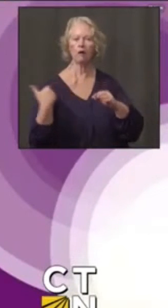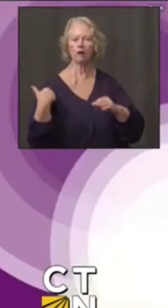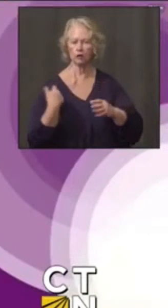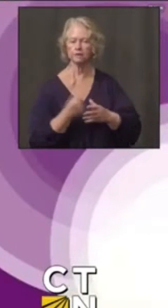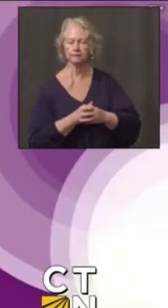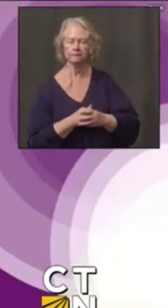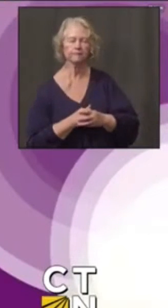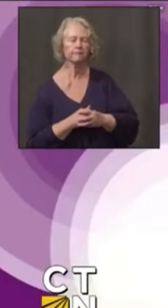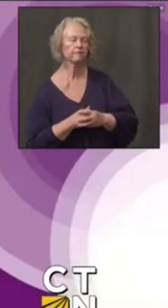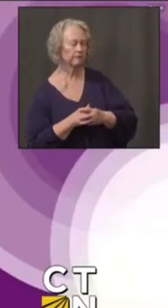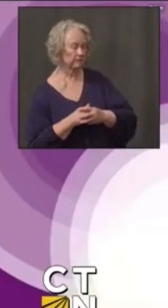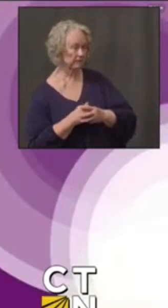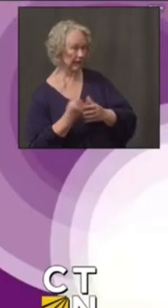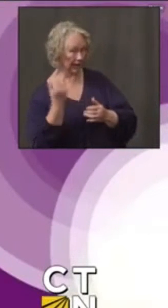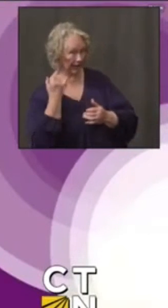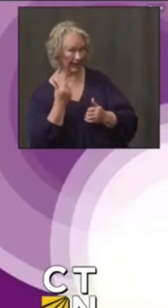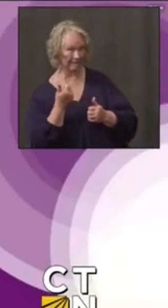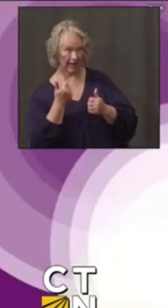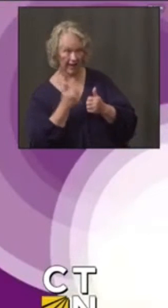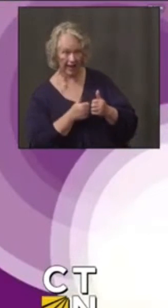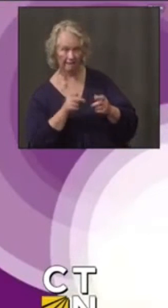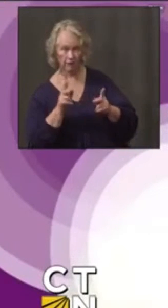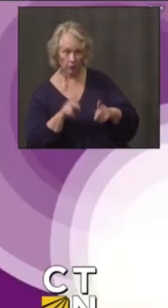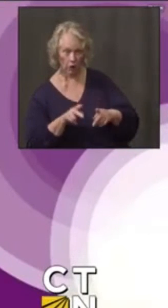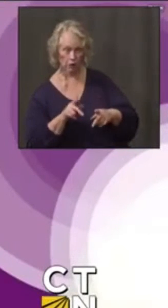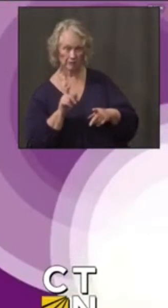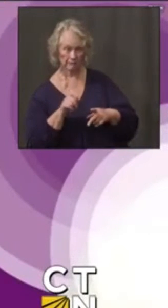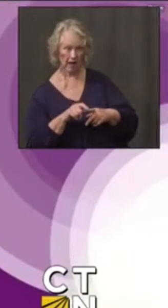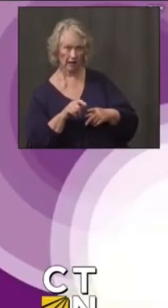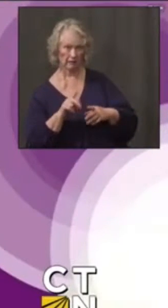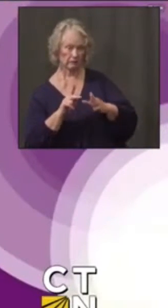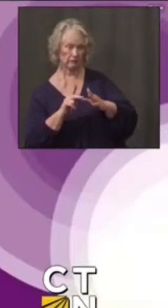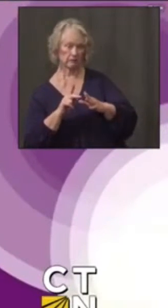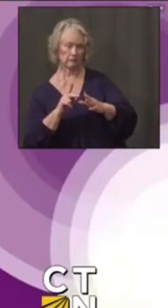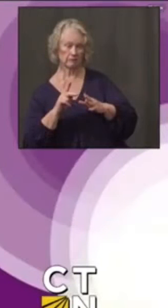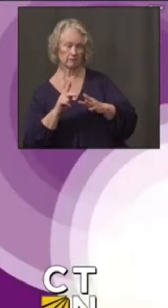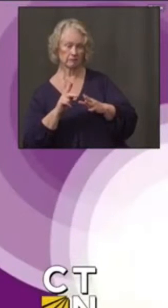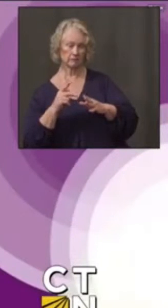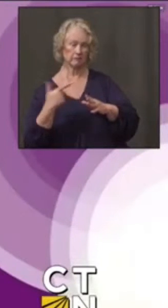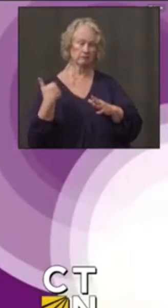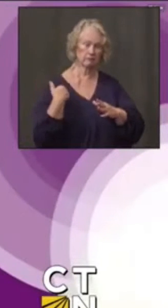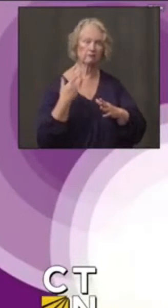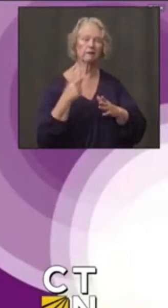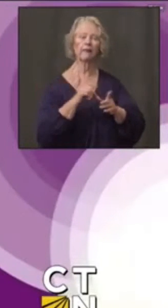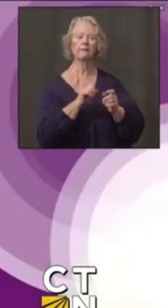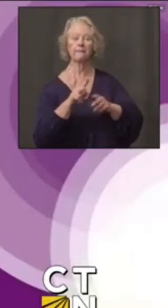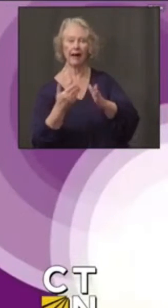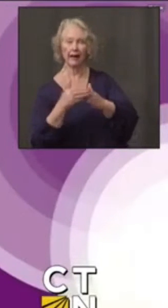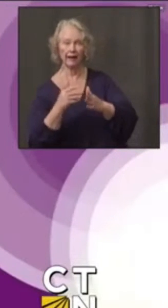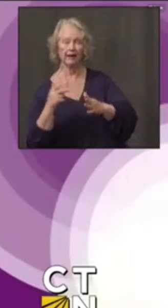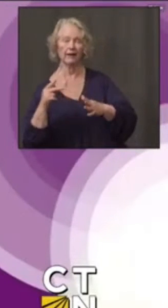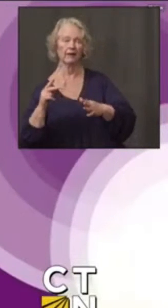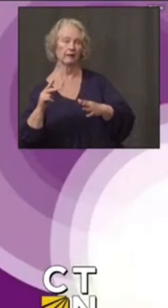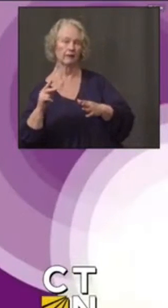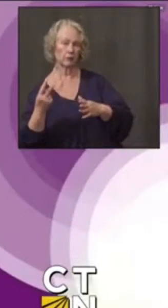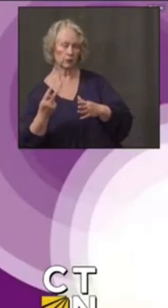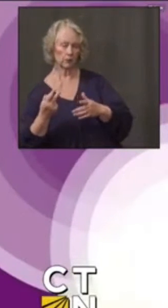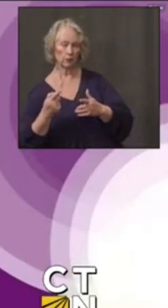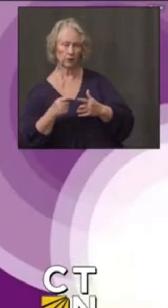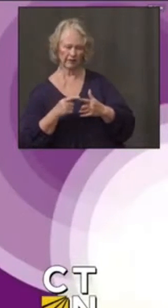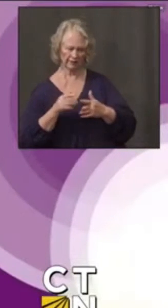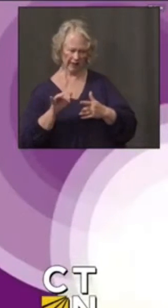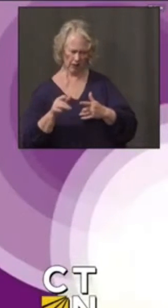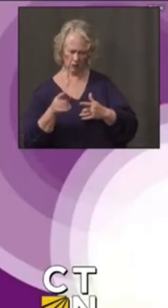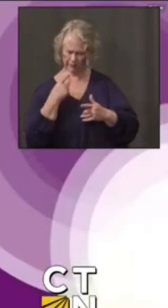And if every person has to get 2 injections, would that up to 50 million